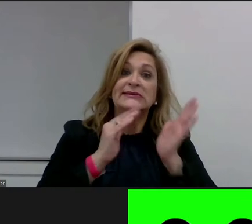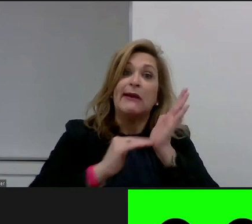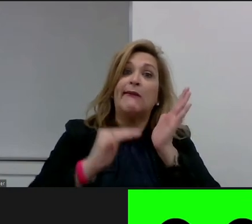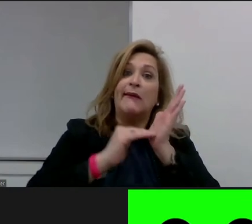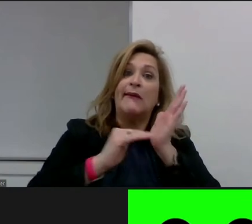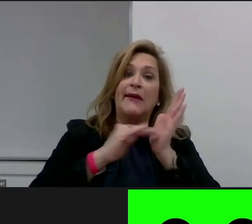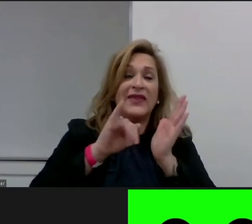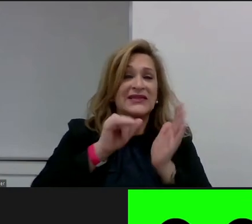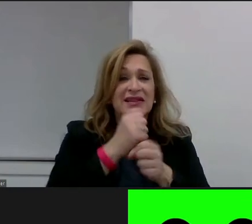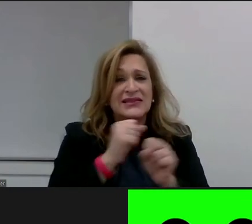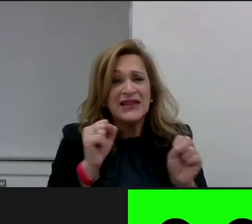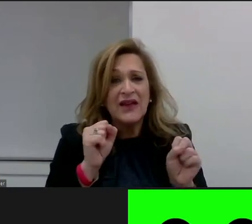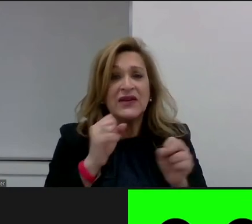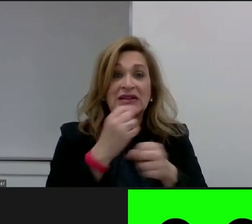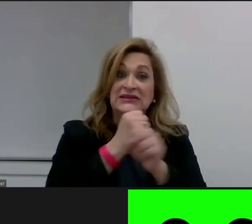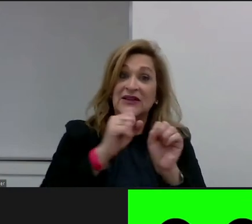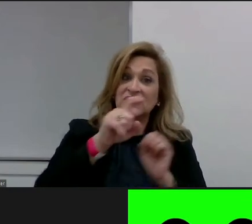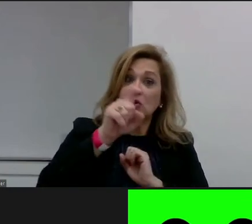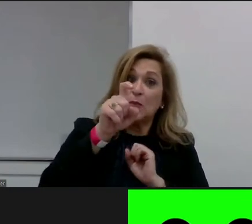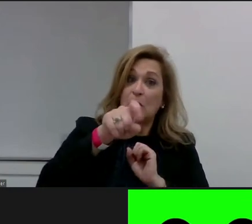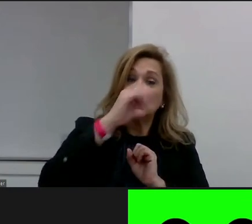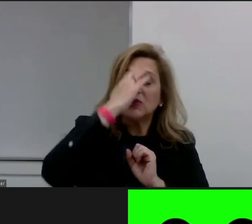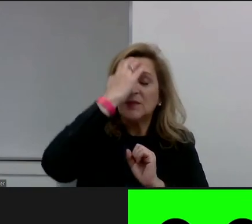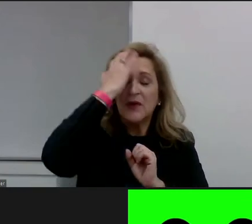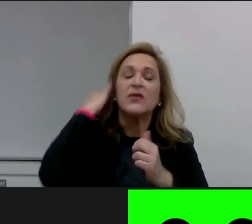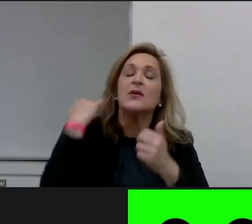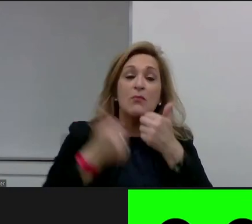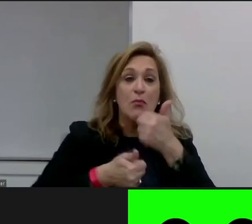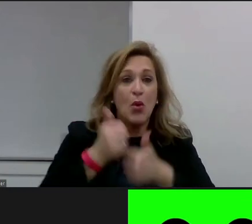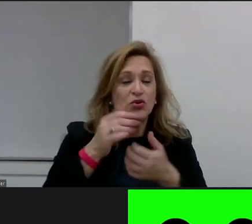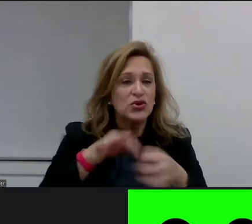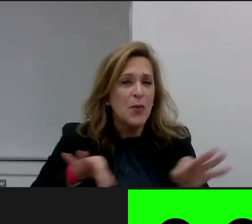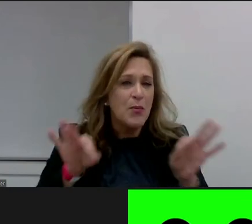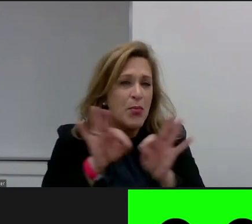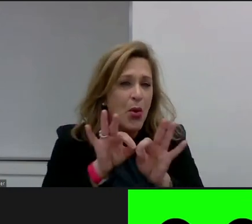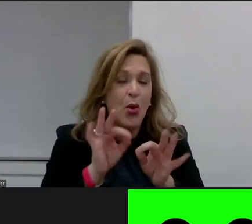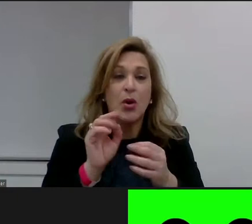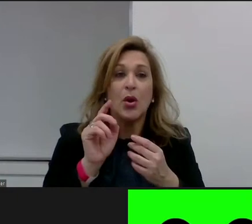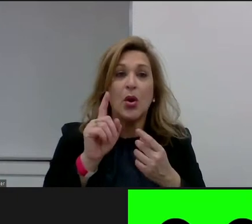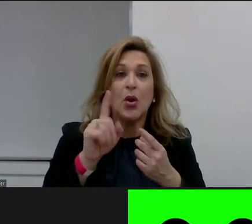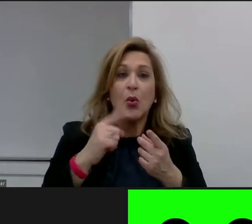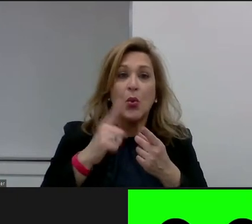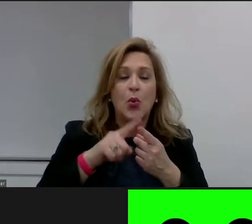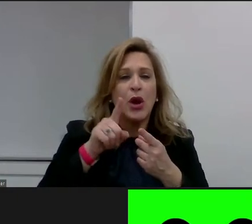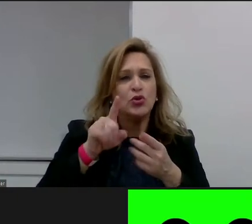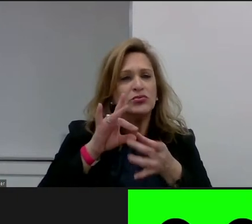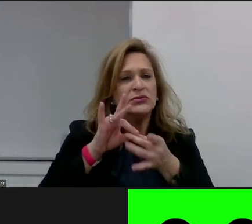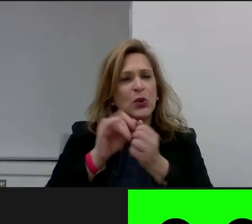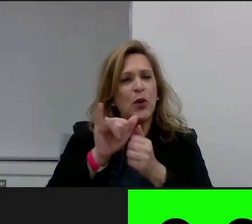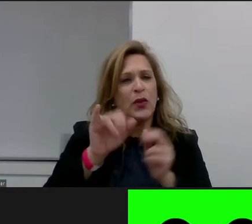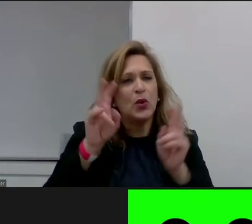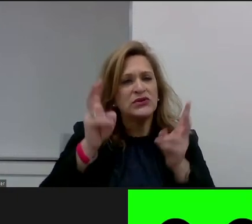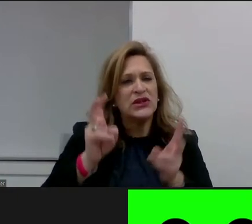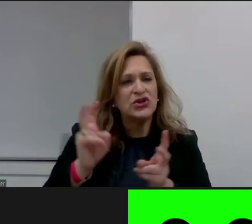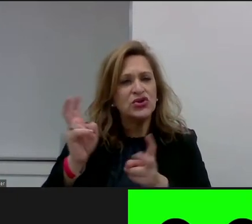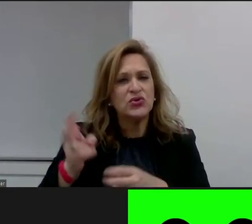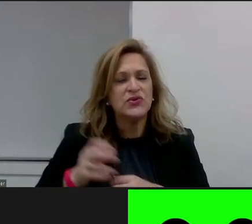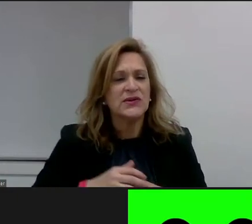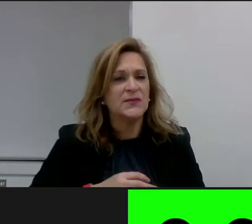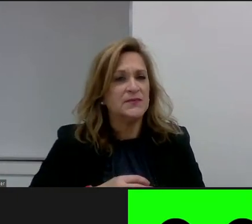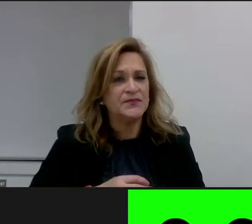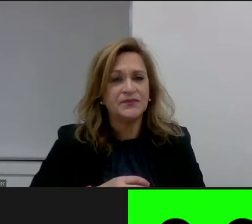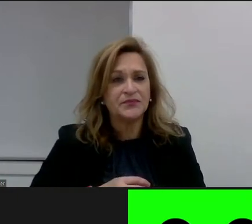unsafe. Safety is supposed to be the most important factor when it comes to dealing with these issues. It should not be